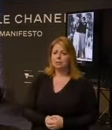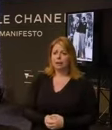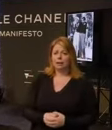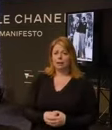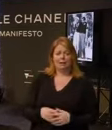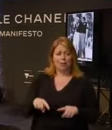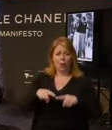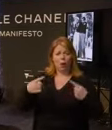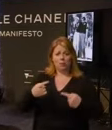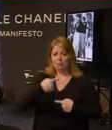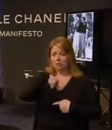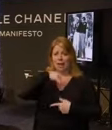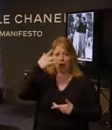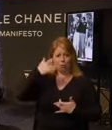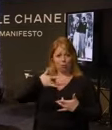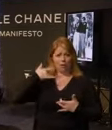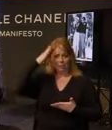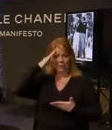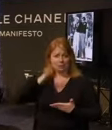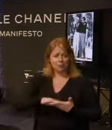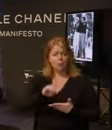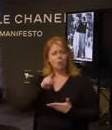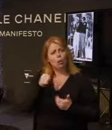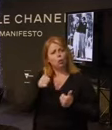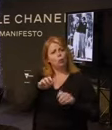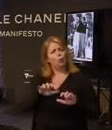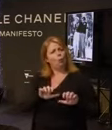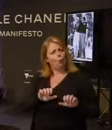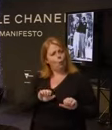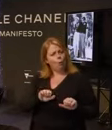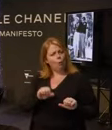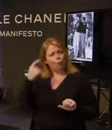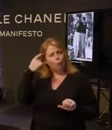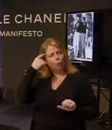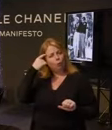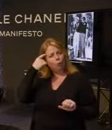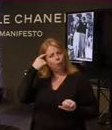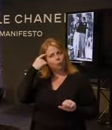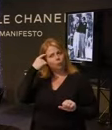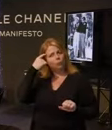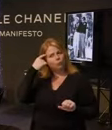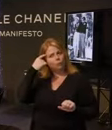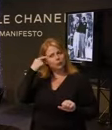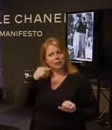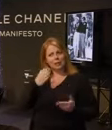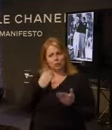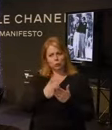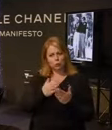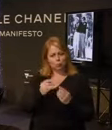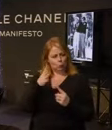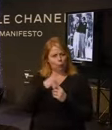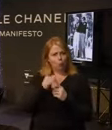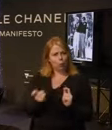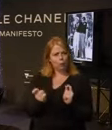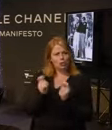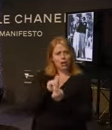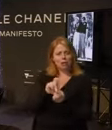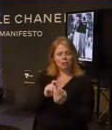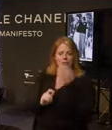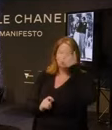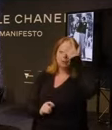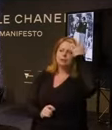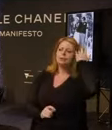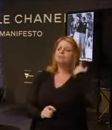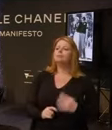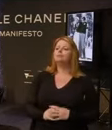experience, but I think it's actually good to pause on that and to recall that that is a significant shift, and something